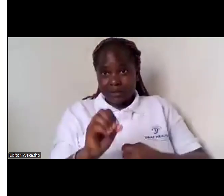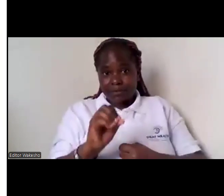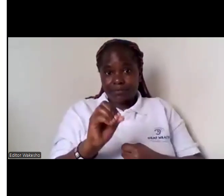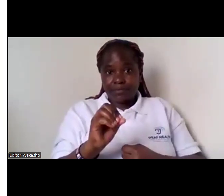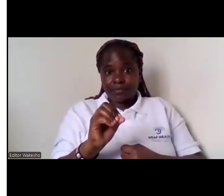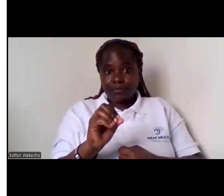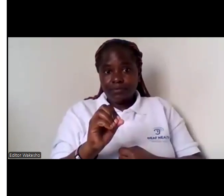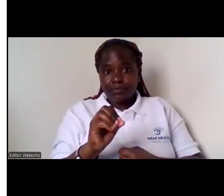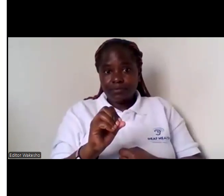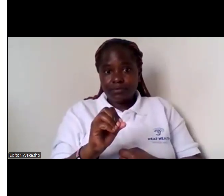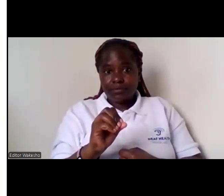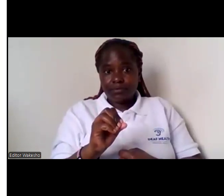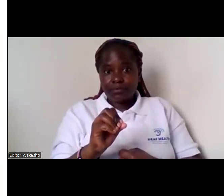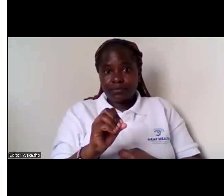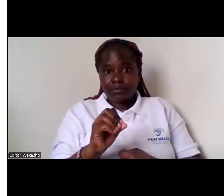And